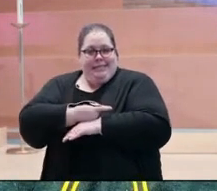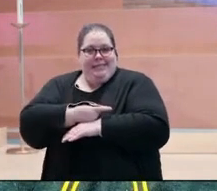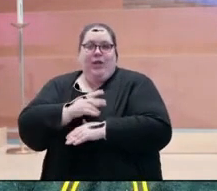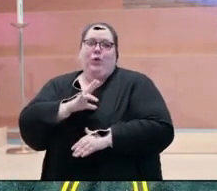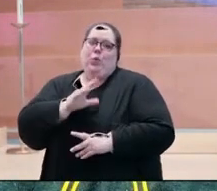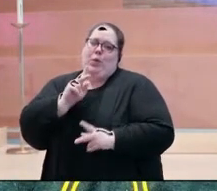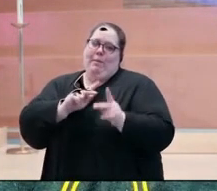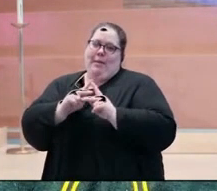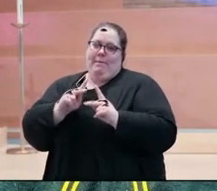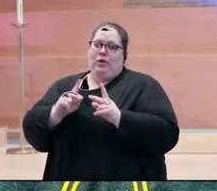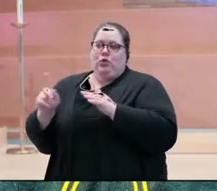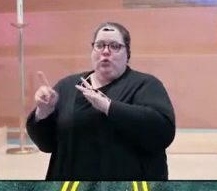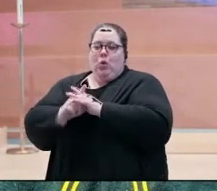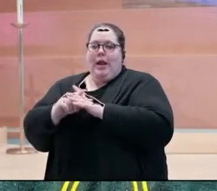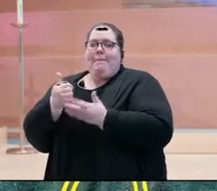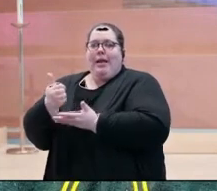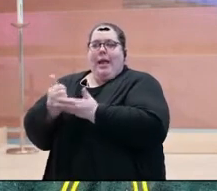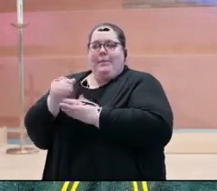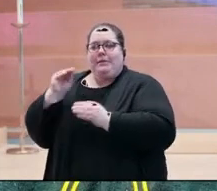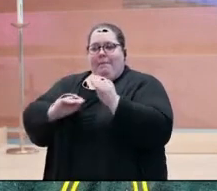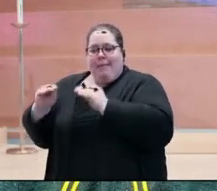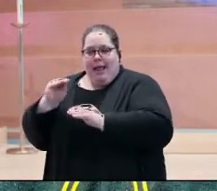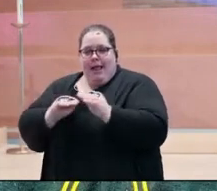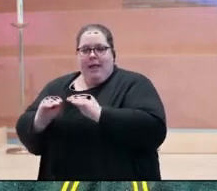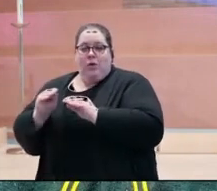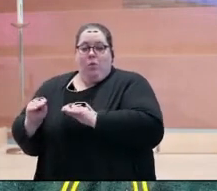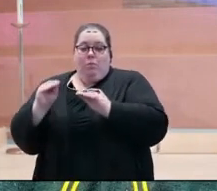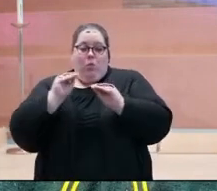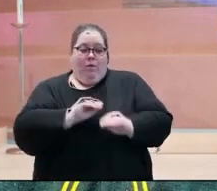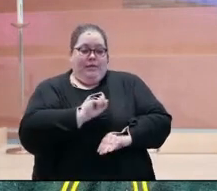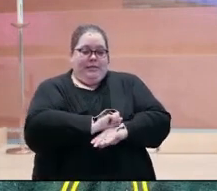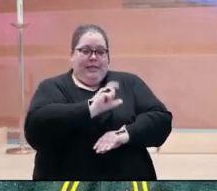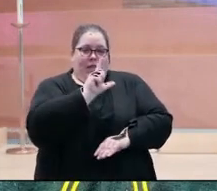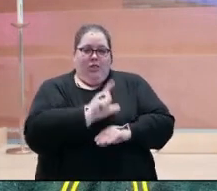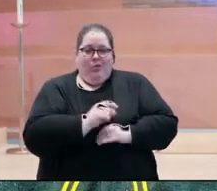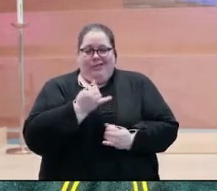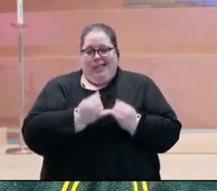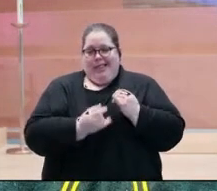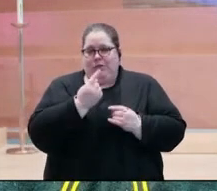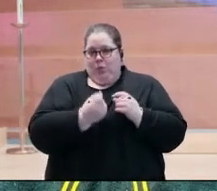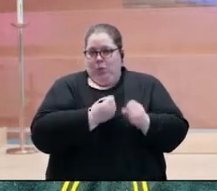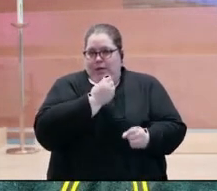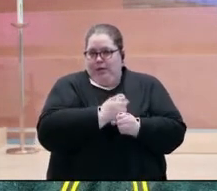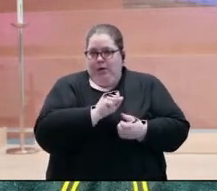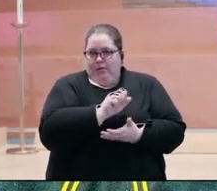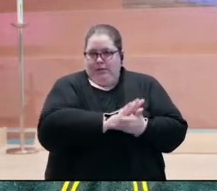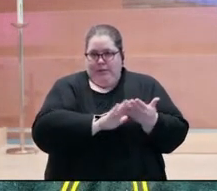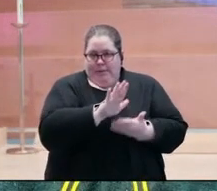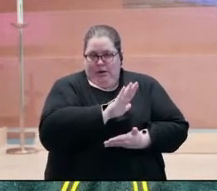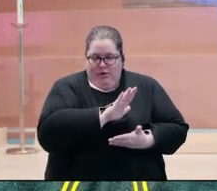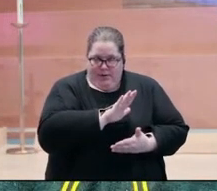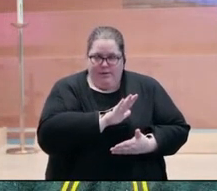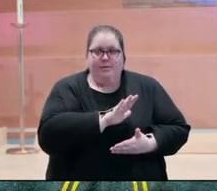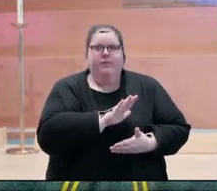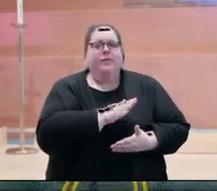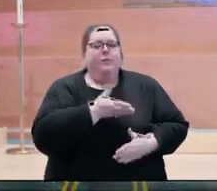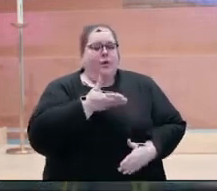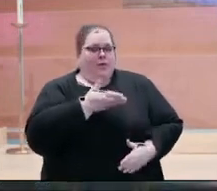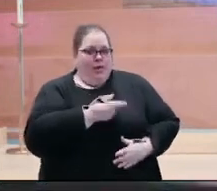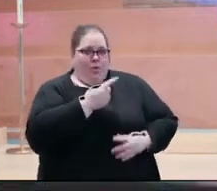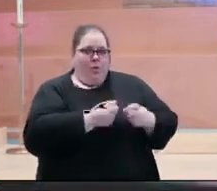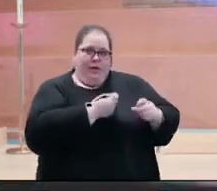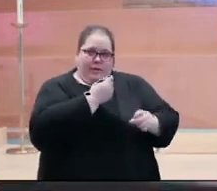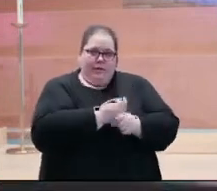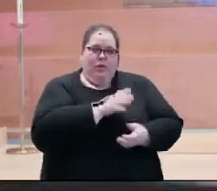that truck. And we moved back down to St. Louis for our final year of seminary. And we were there for a year, and we, you know, finished up school